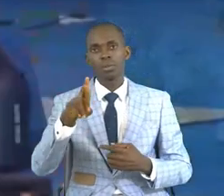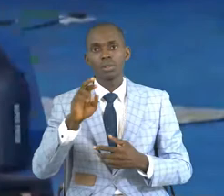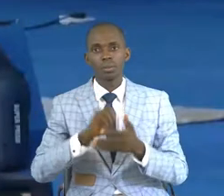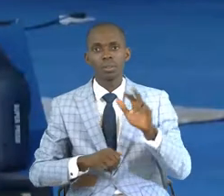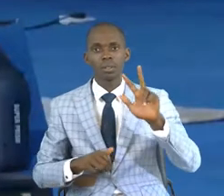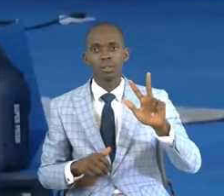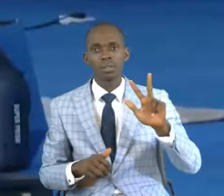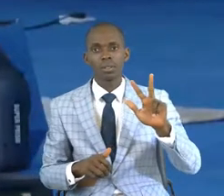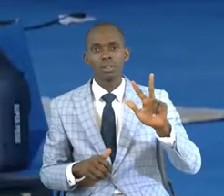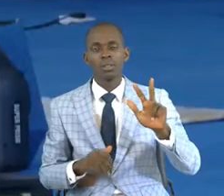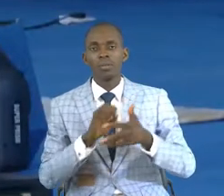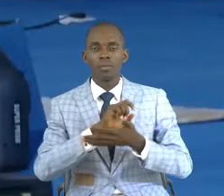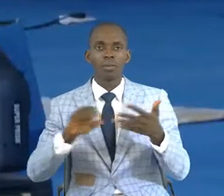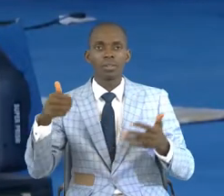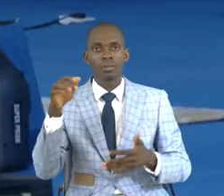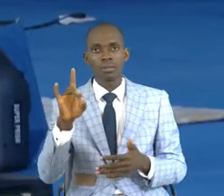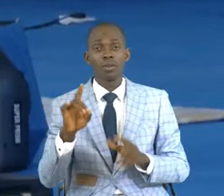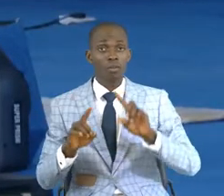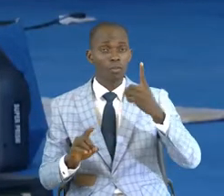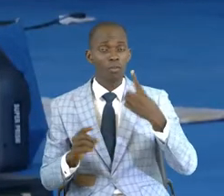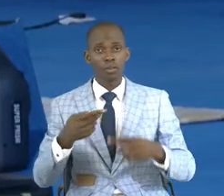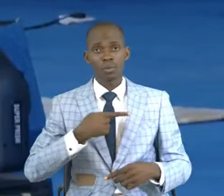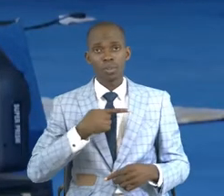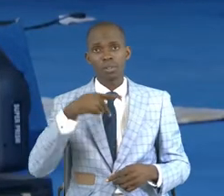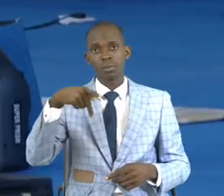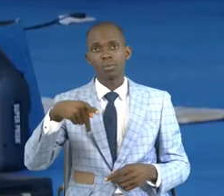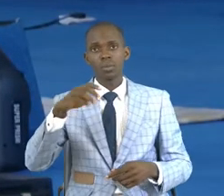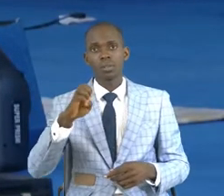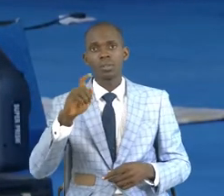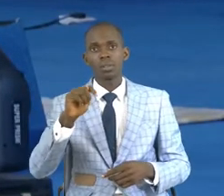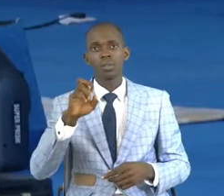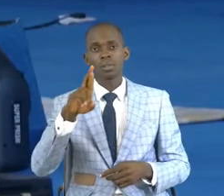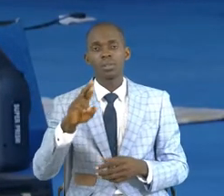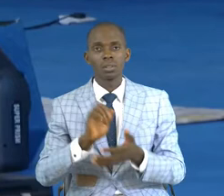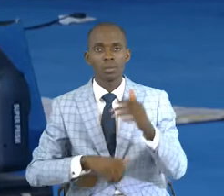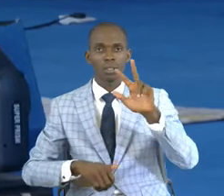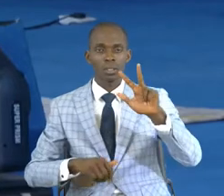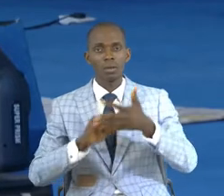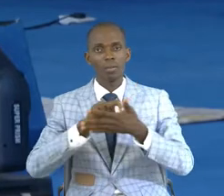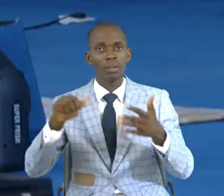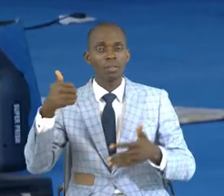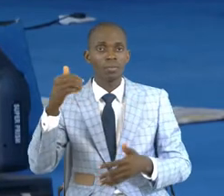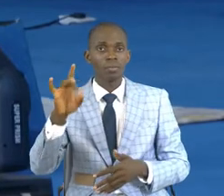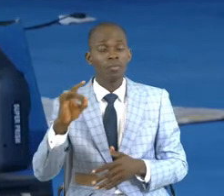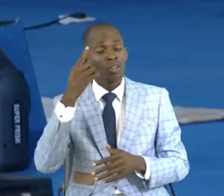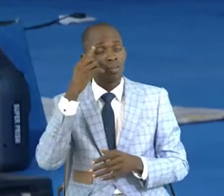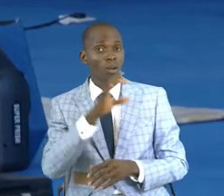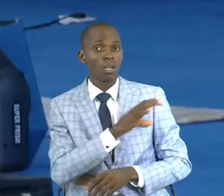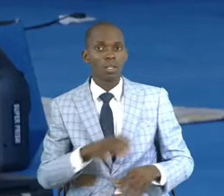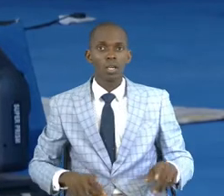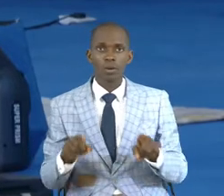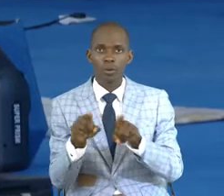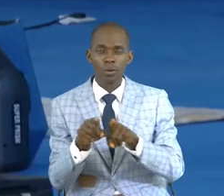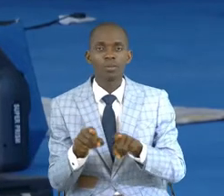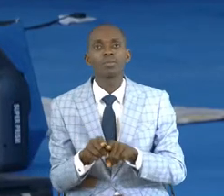18. 1 Peter chapter 3 verse 18. For Christ also